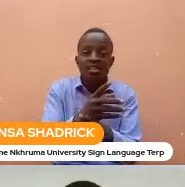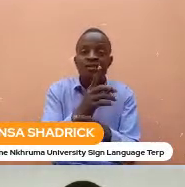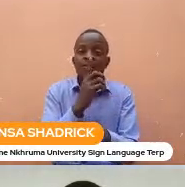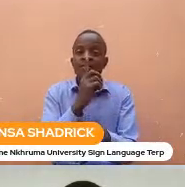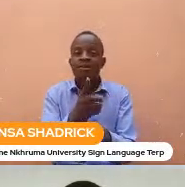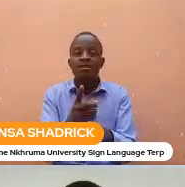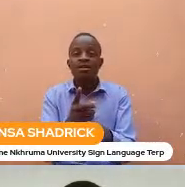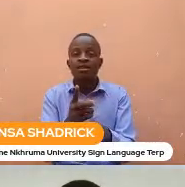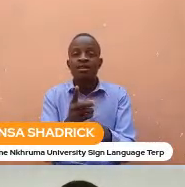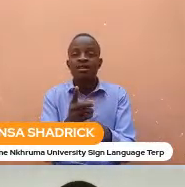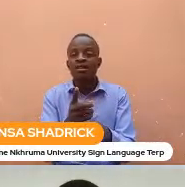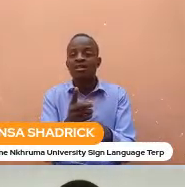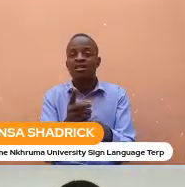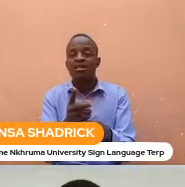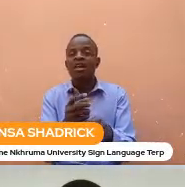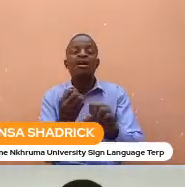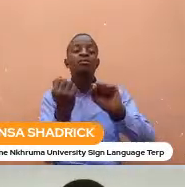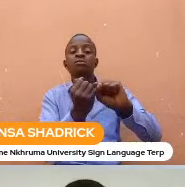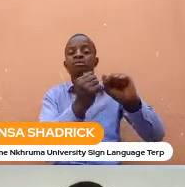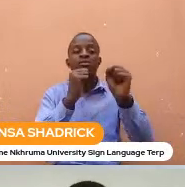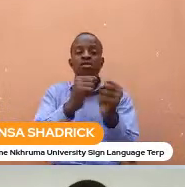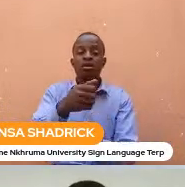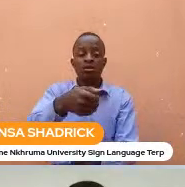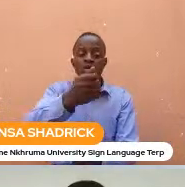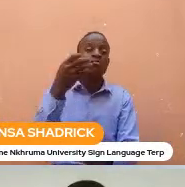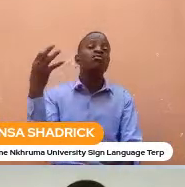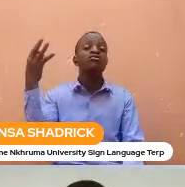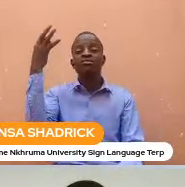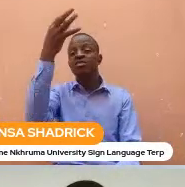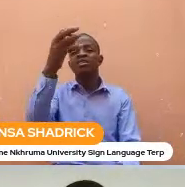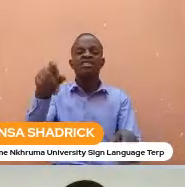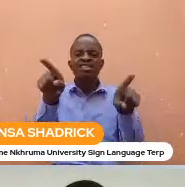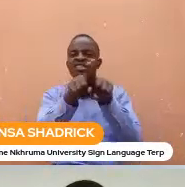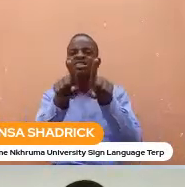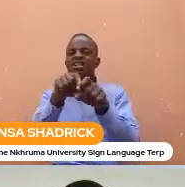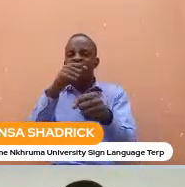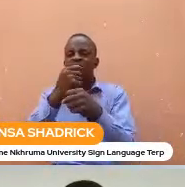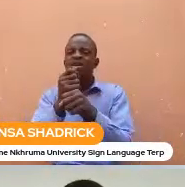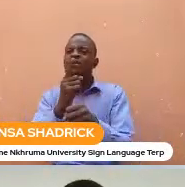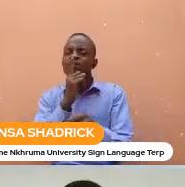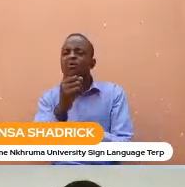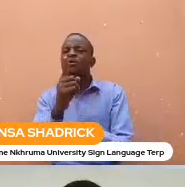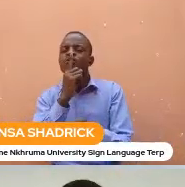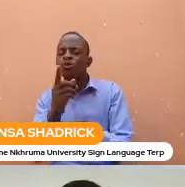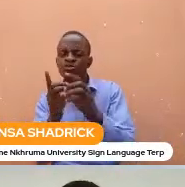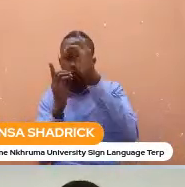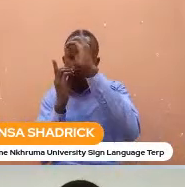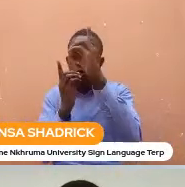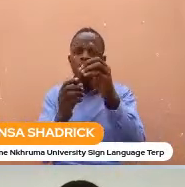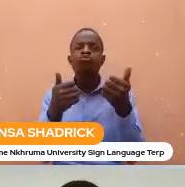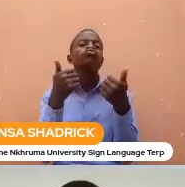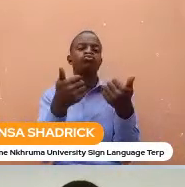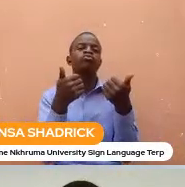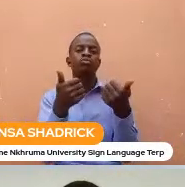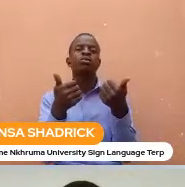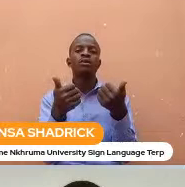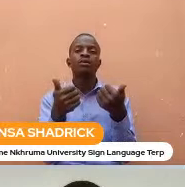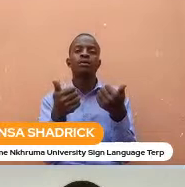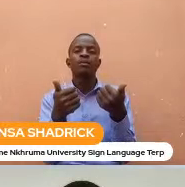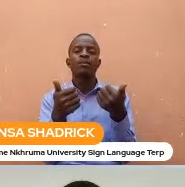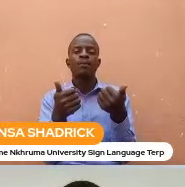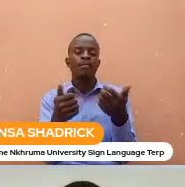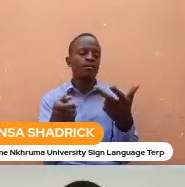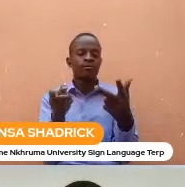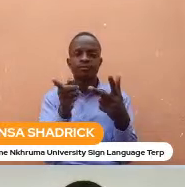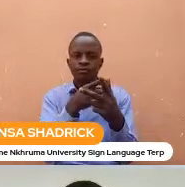promiscuous. They're just trying to protect their future. They're just trying to make better decisions. And then there's also the biggest myth that